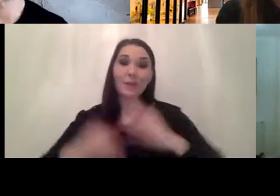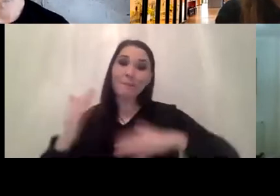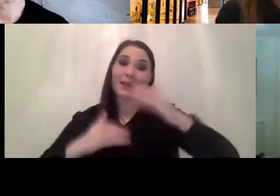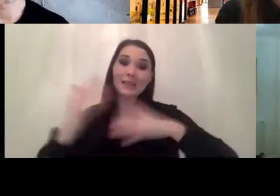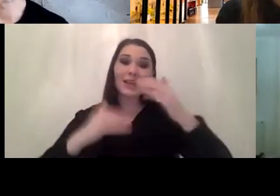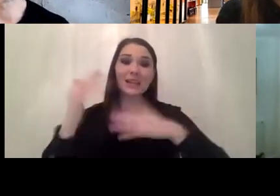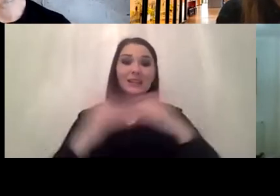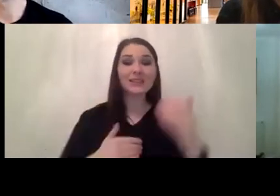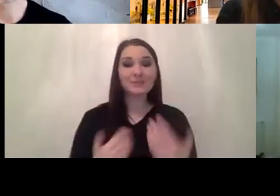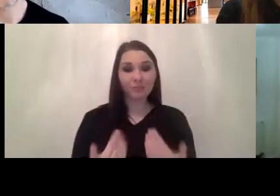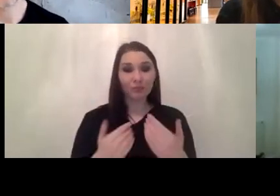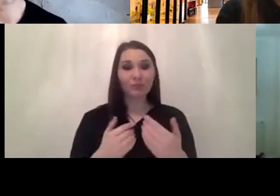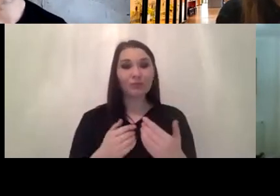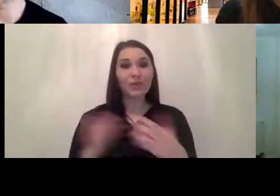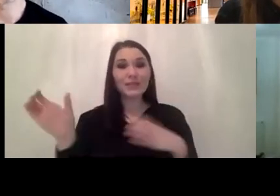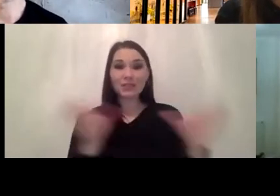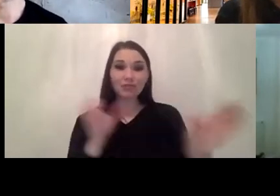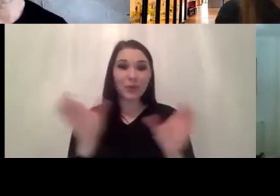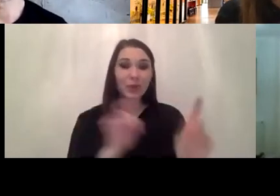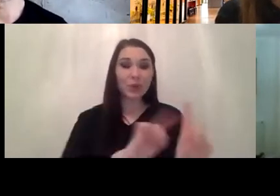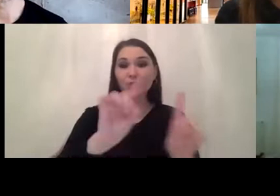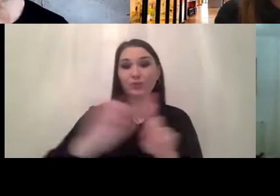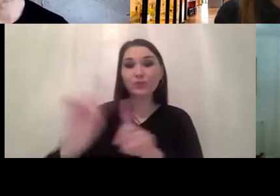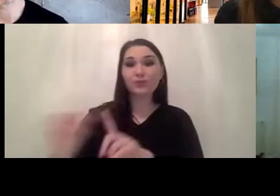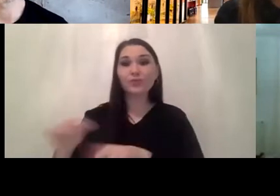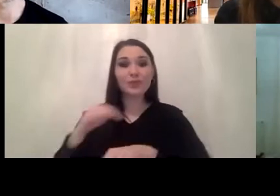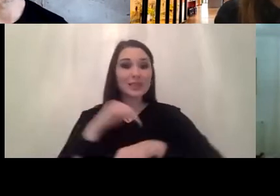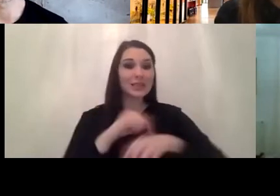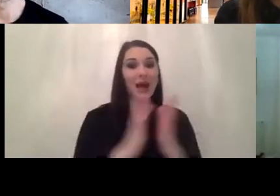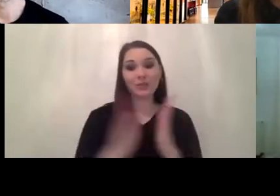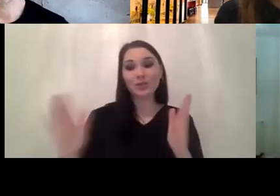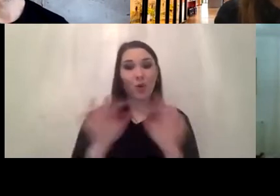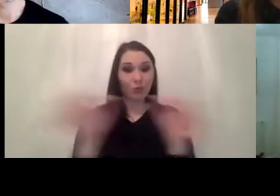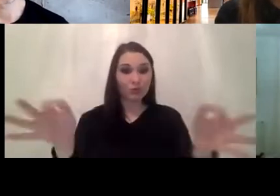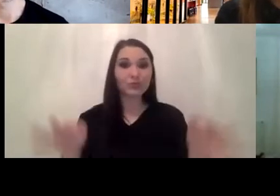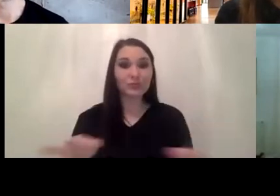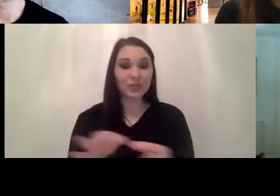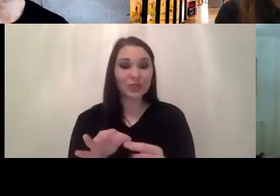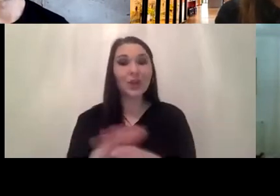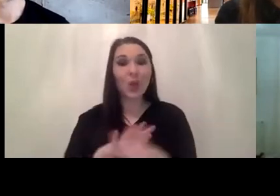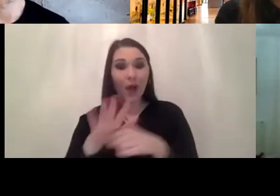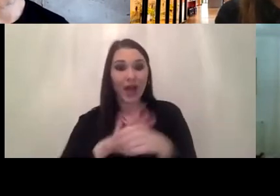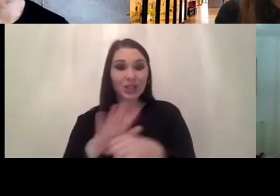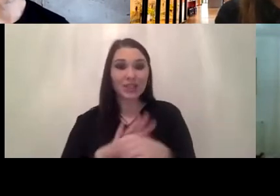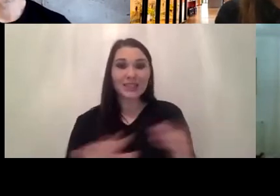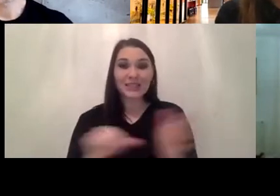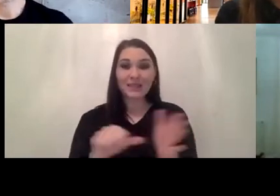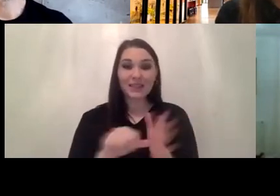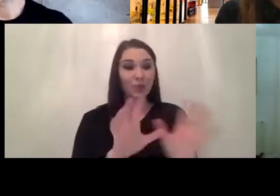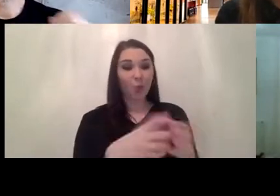headquarters, but distributed across the globe in different time zones and different locations. And it's always was difficult doing these